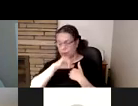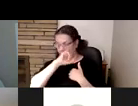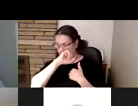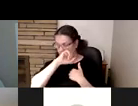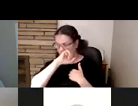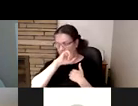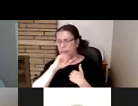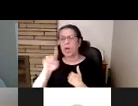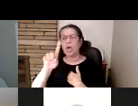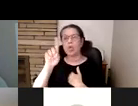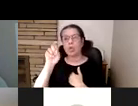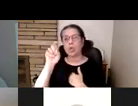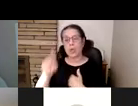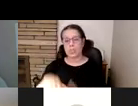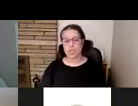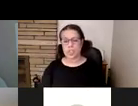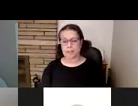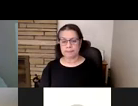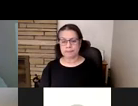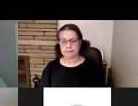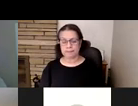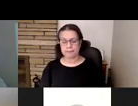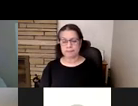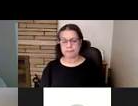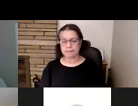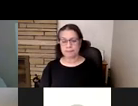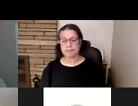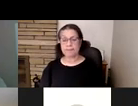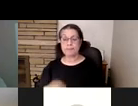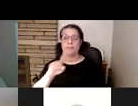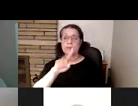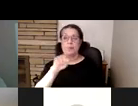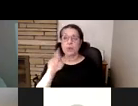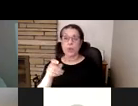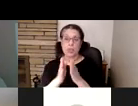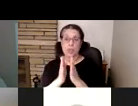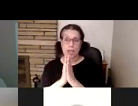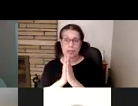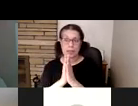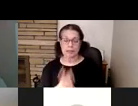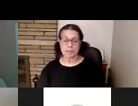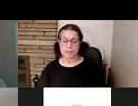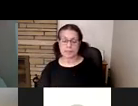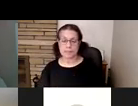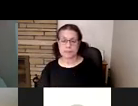another question in the chat, and the question is, what